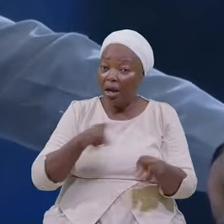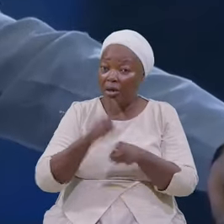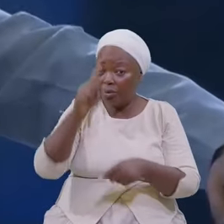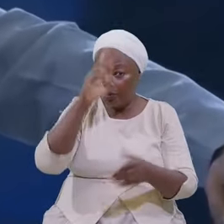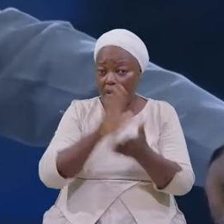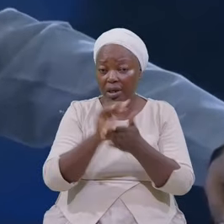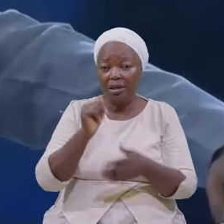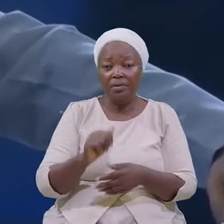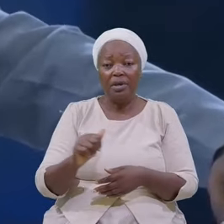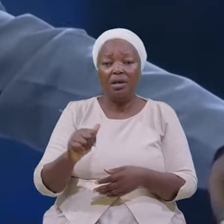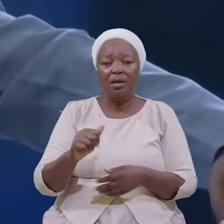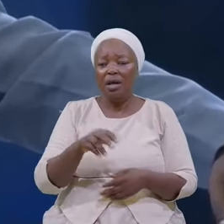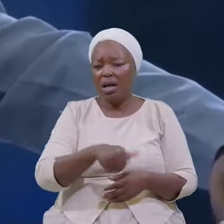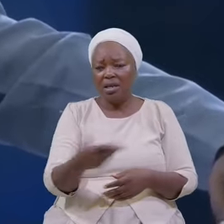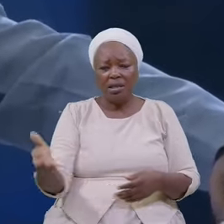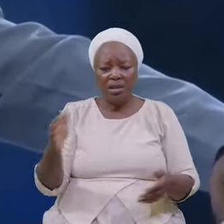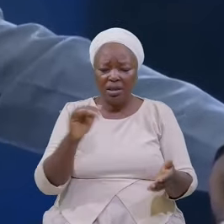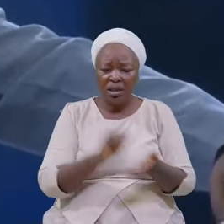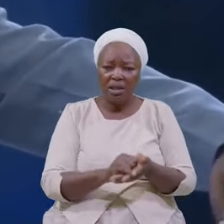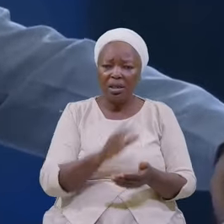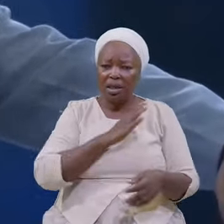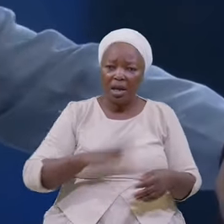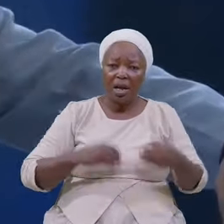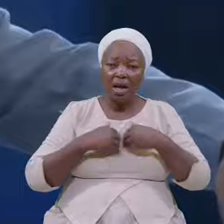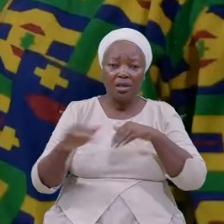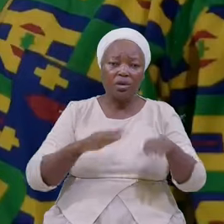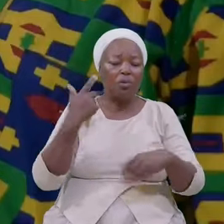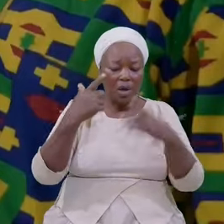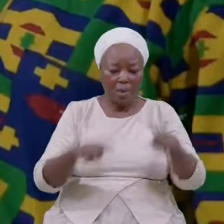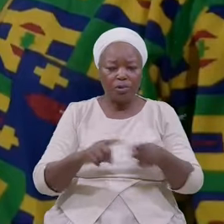believe, whatever Christ has done will happen to